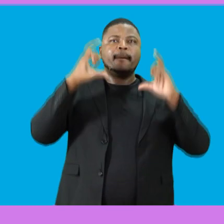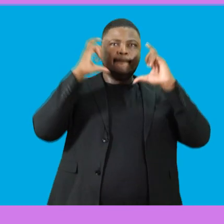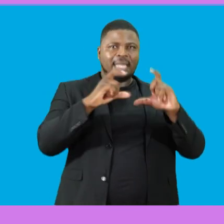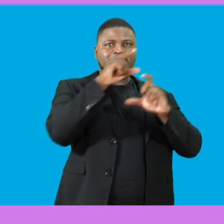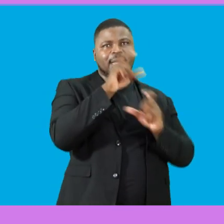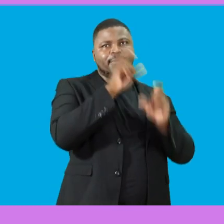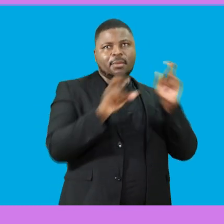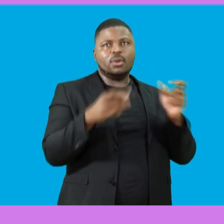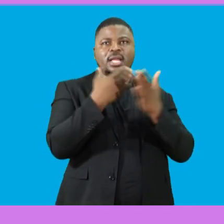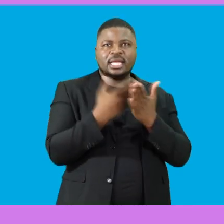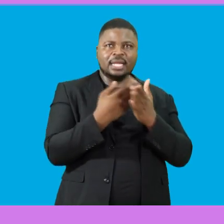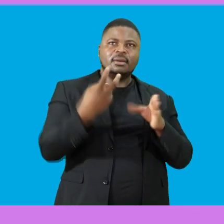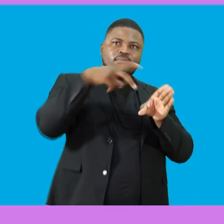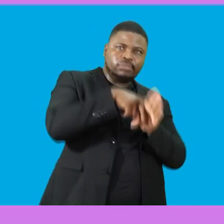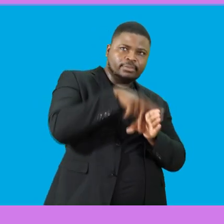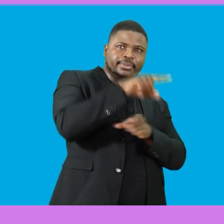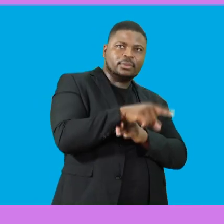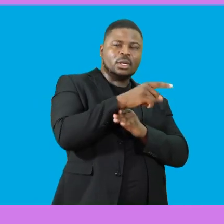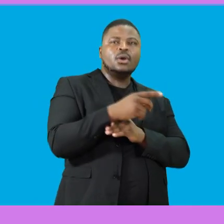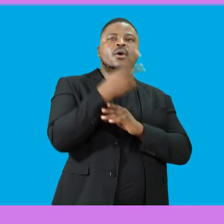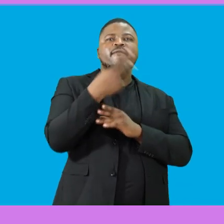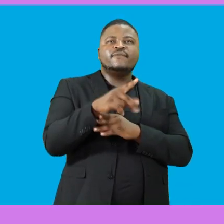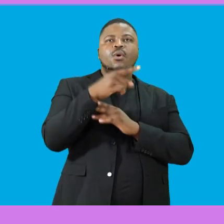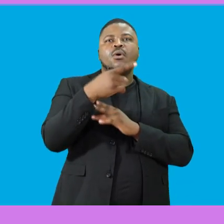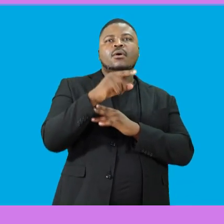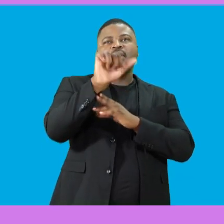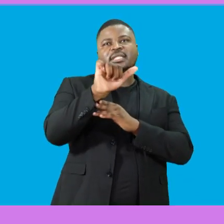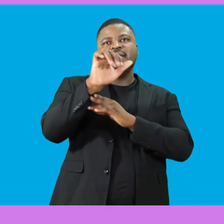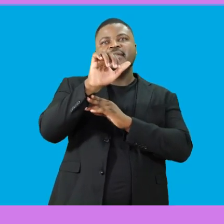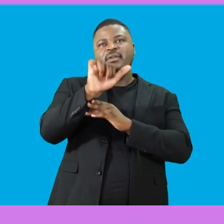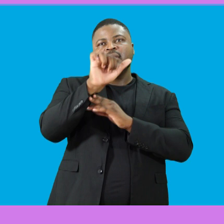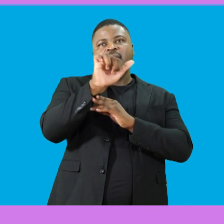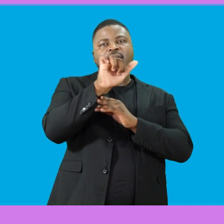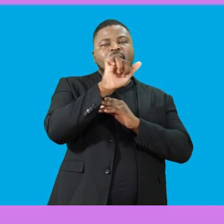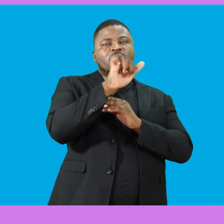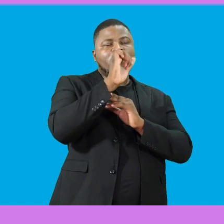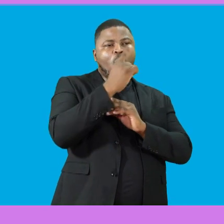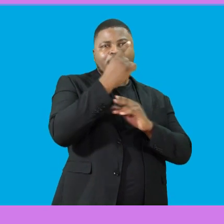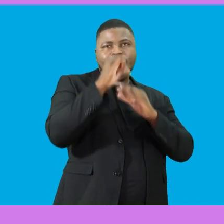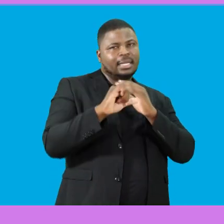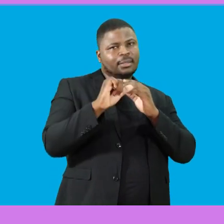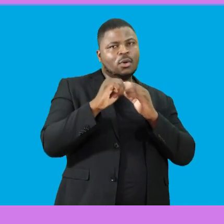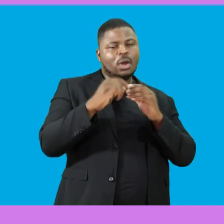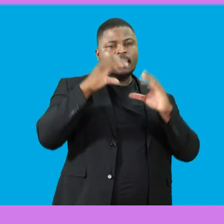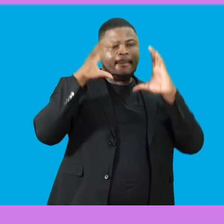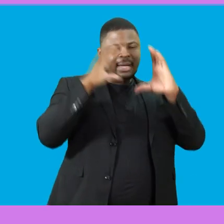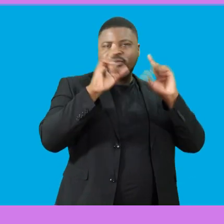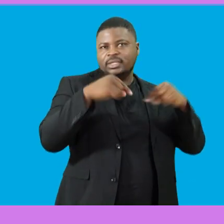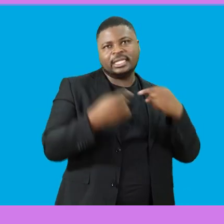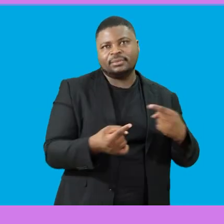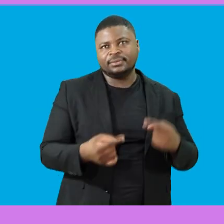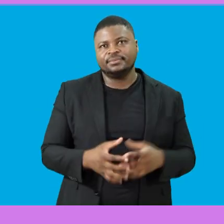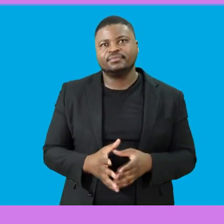carry 65. So let's do the subtraction just to check if ever will we qualify for 2 buses or more. So when we say